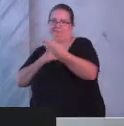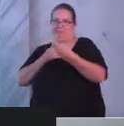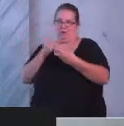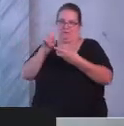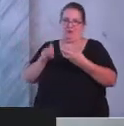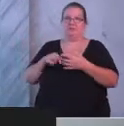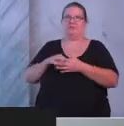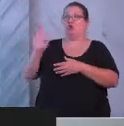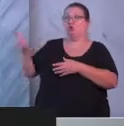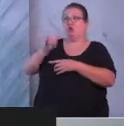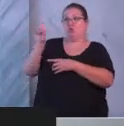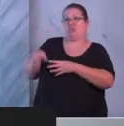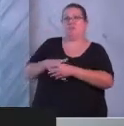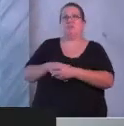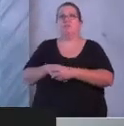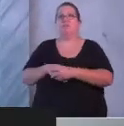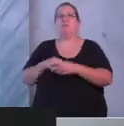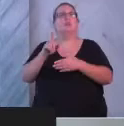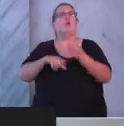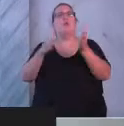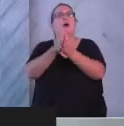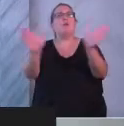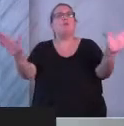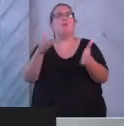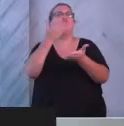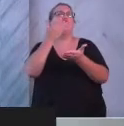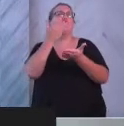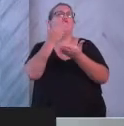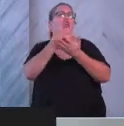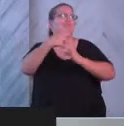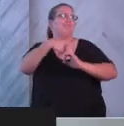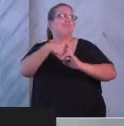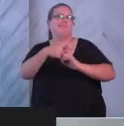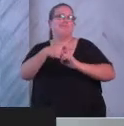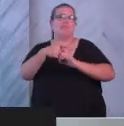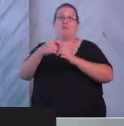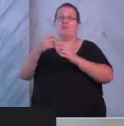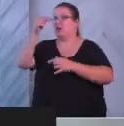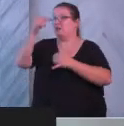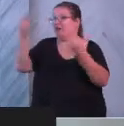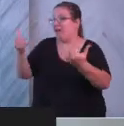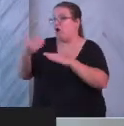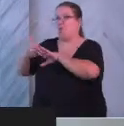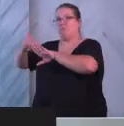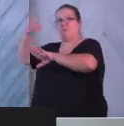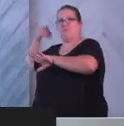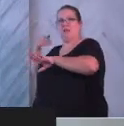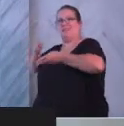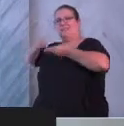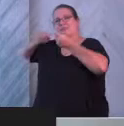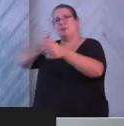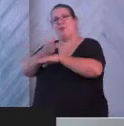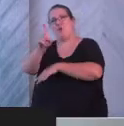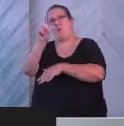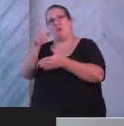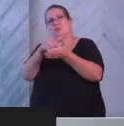our question is, what public good is served by the government currently and past spending over $100